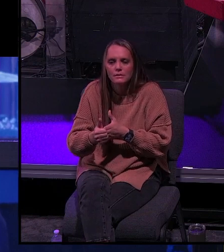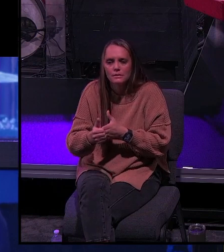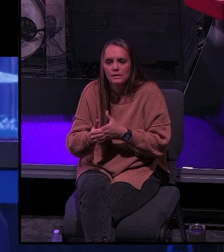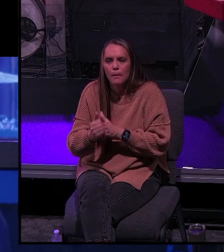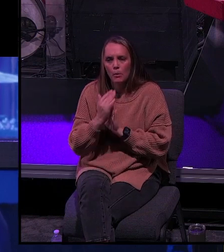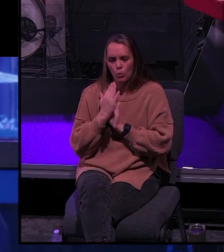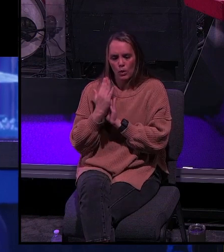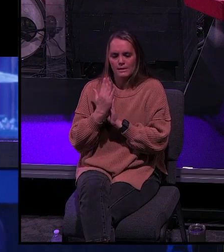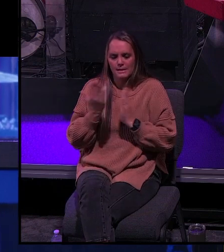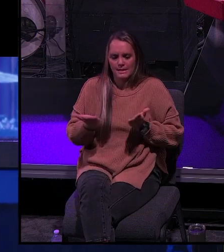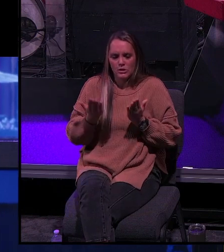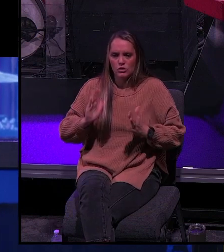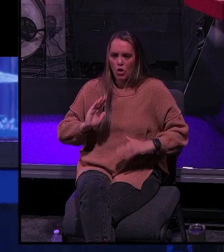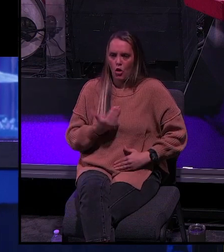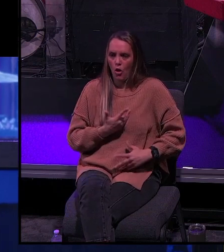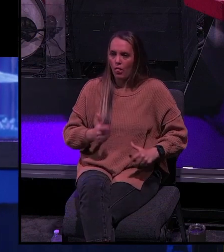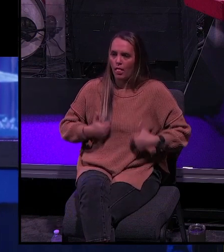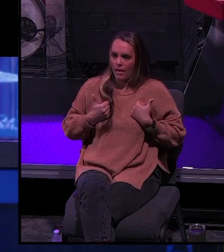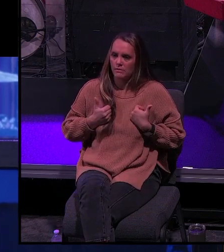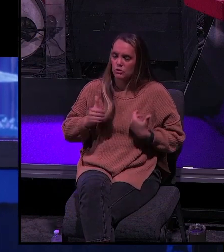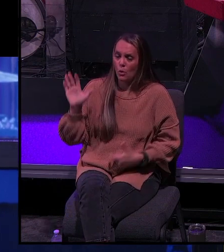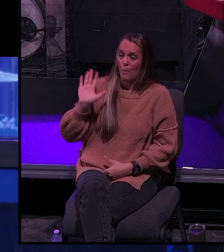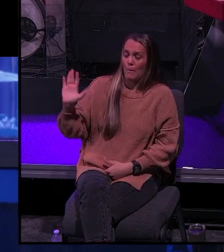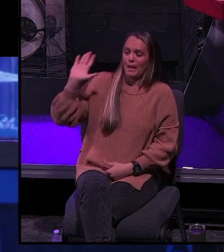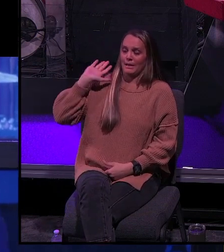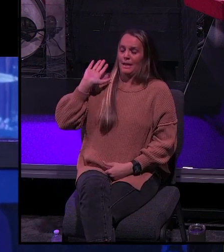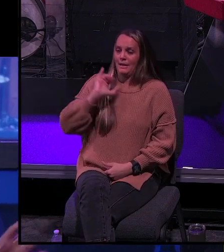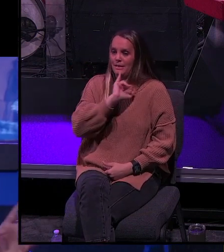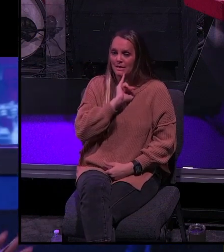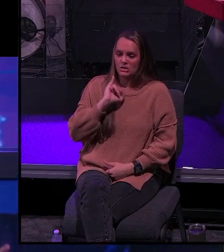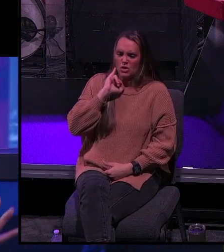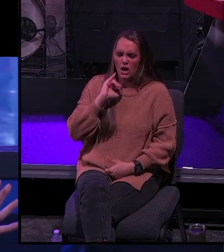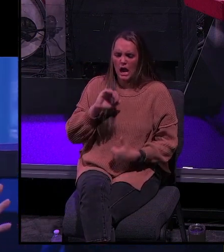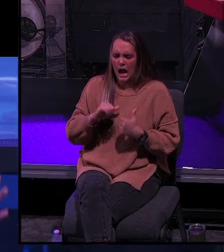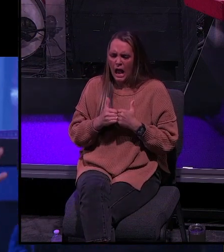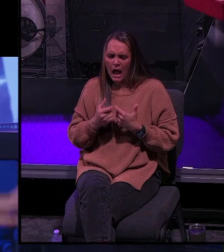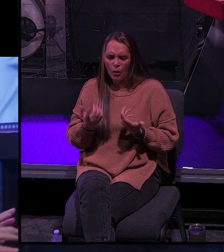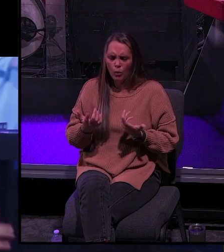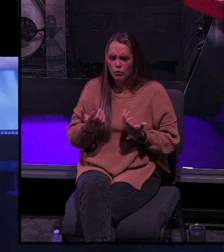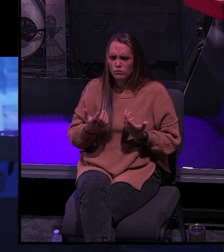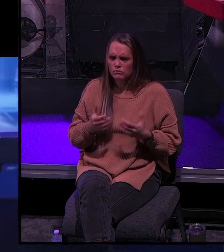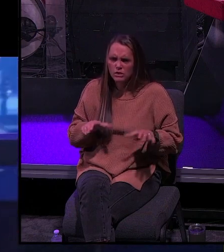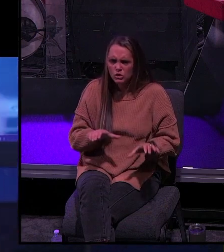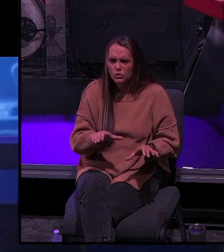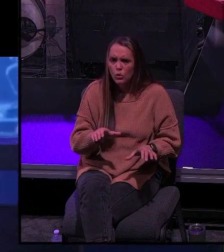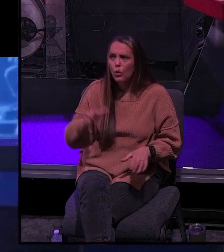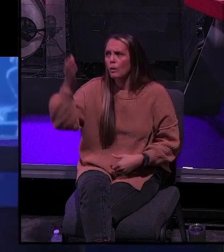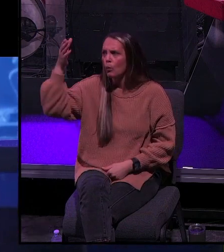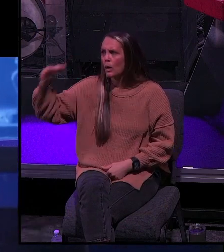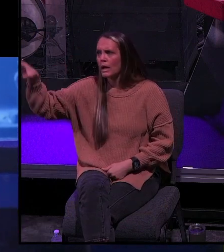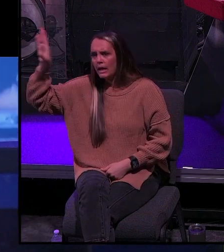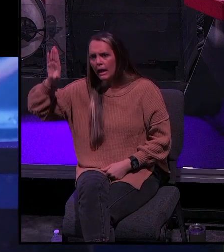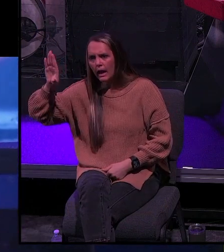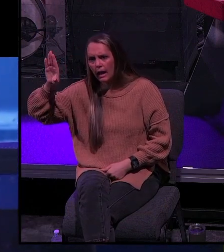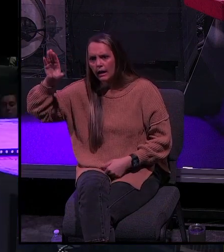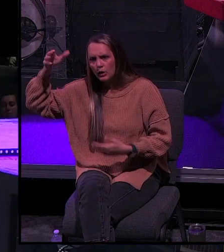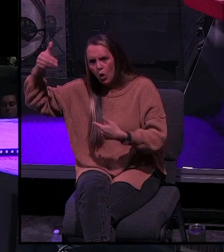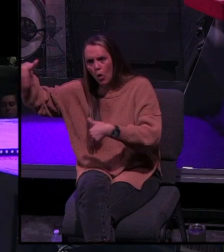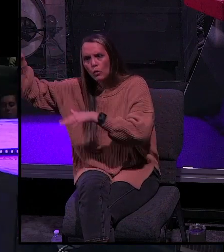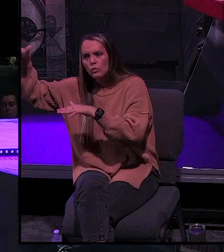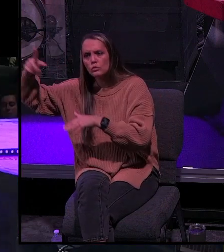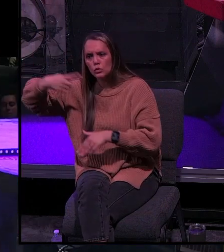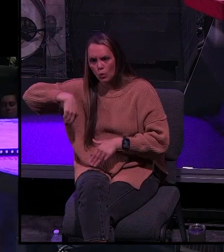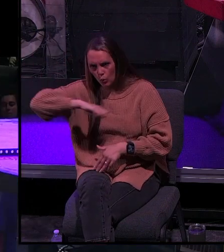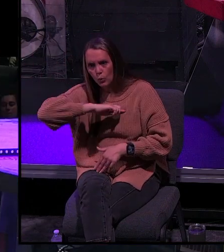the basic way that they functioned in the wilderness, their mindset was, well, if God goes, then we go. So they watched,